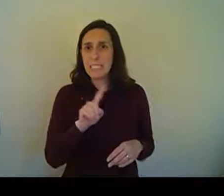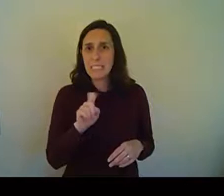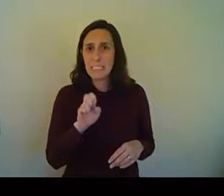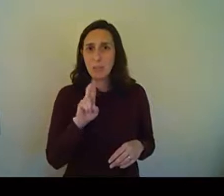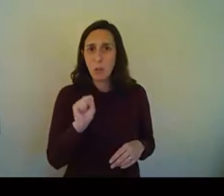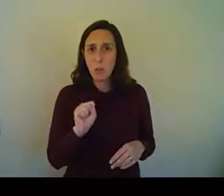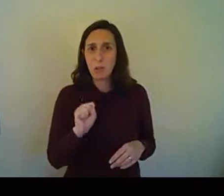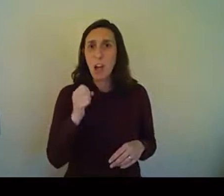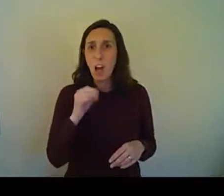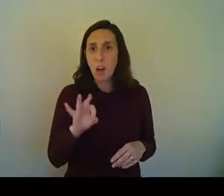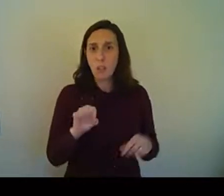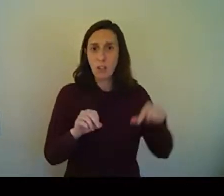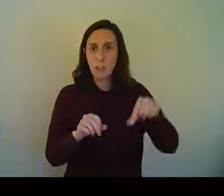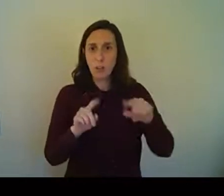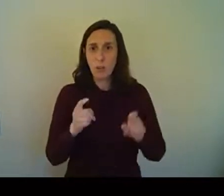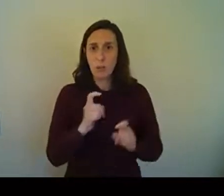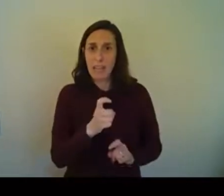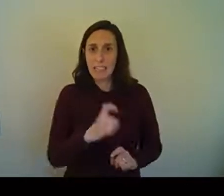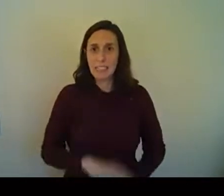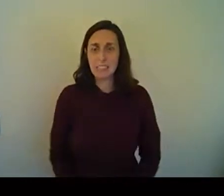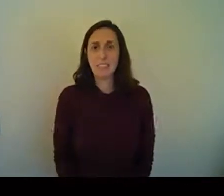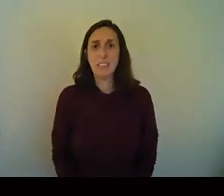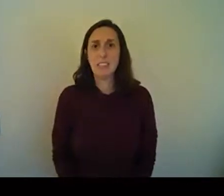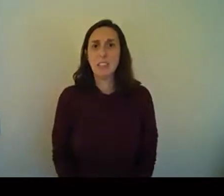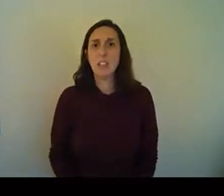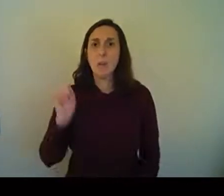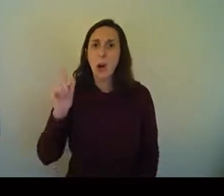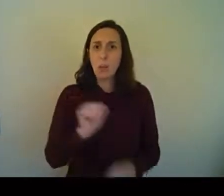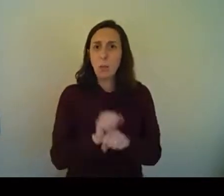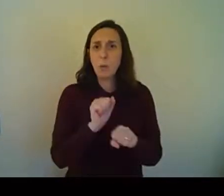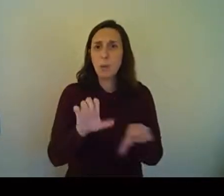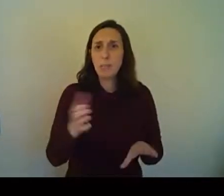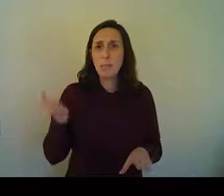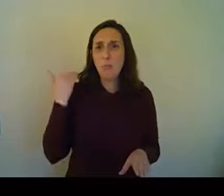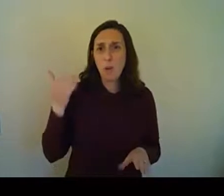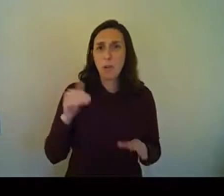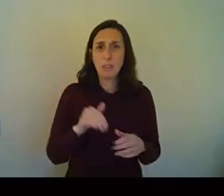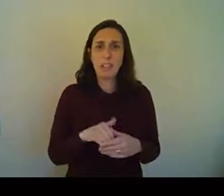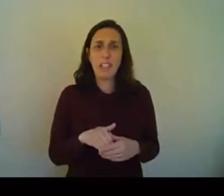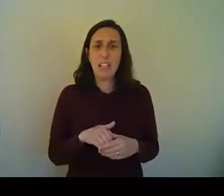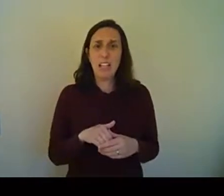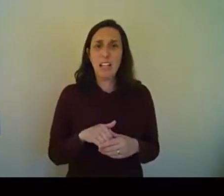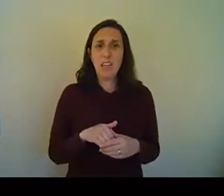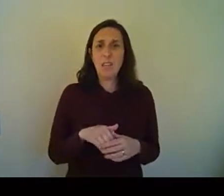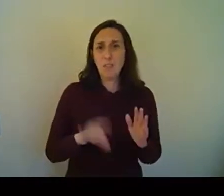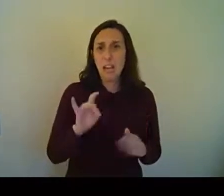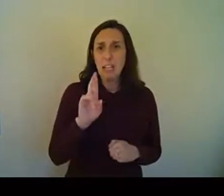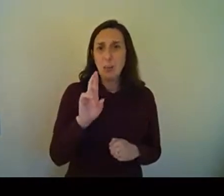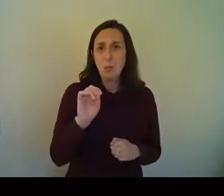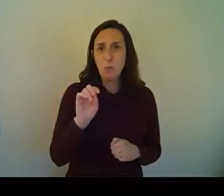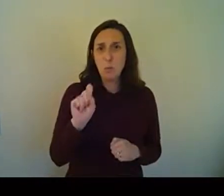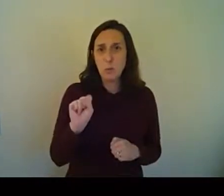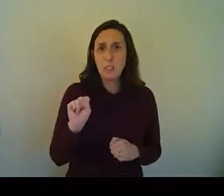of q of x. And so all that work we did for finding roots is going to come in handy because we can find domain restrictions